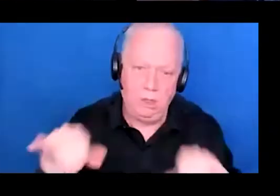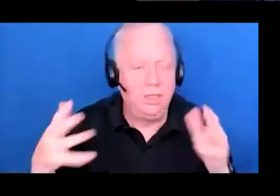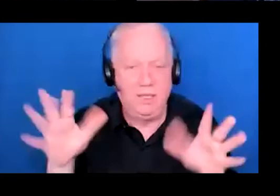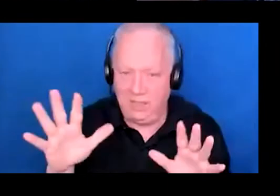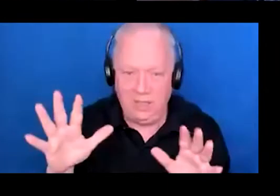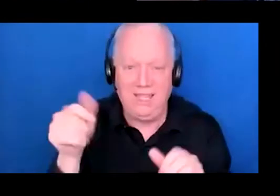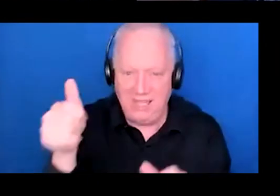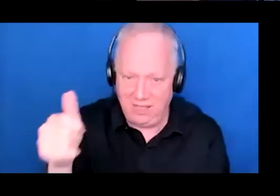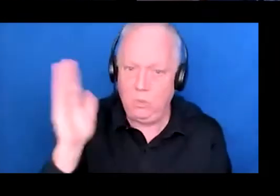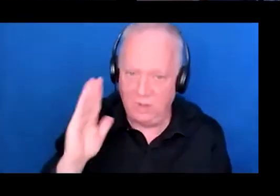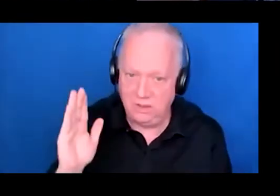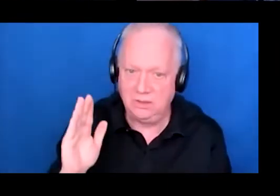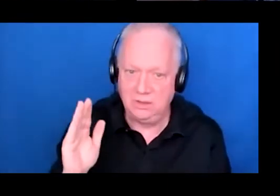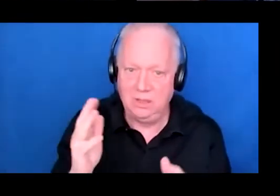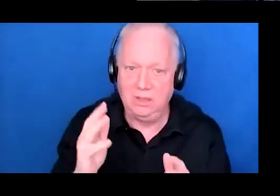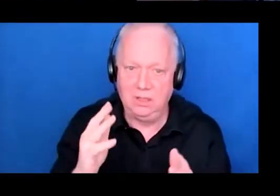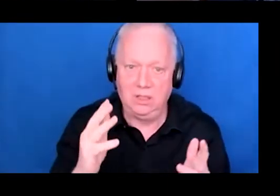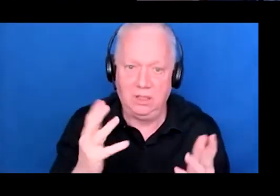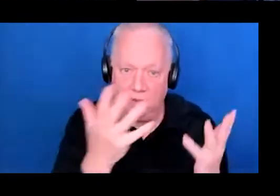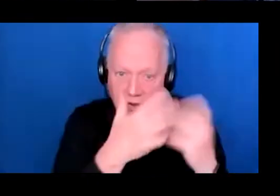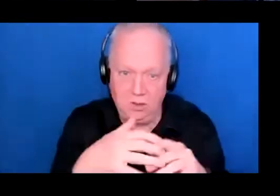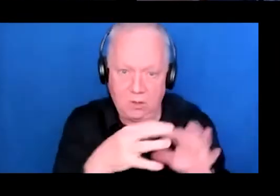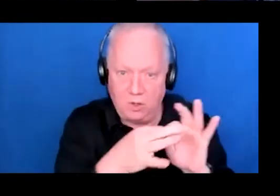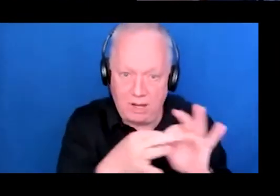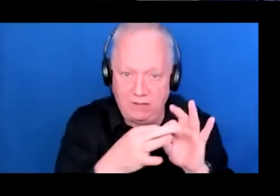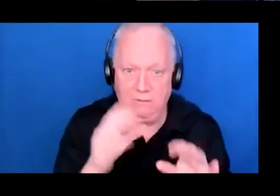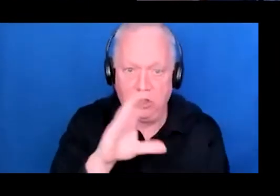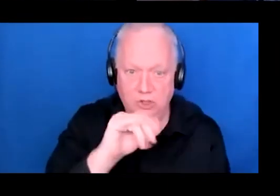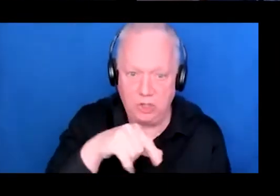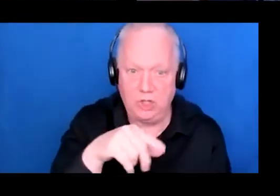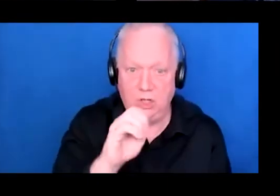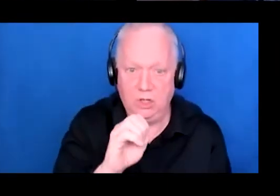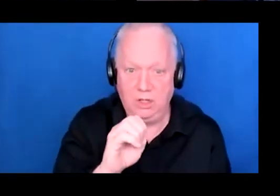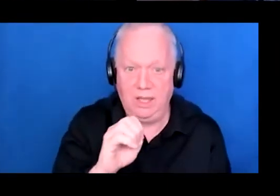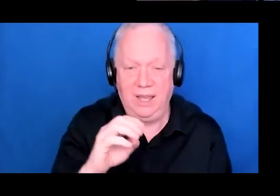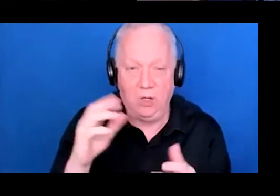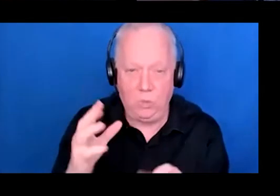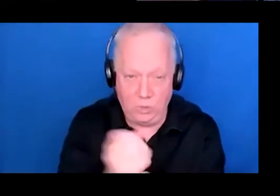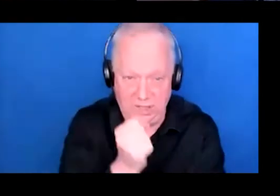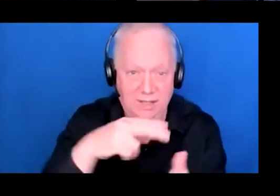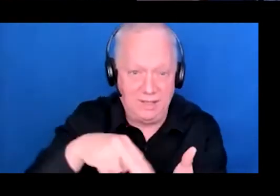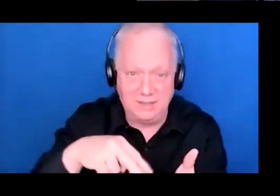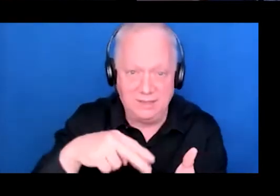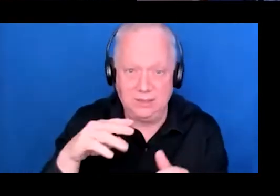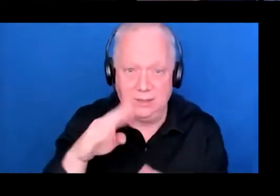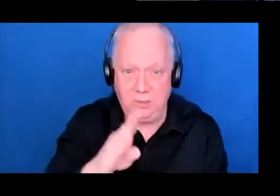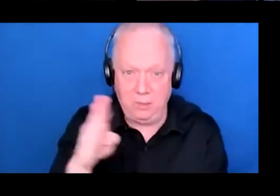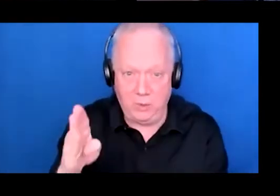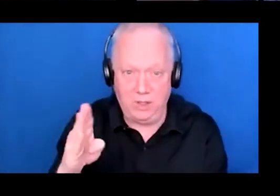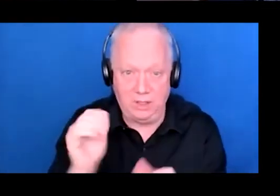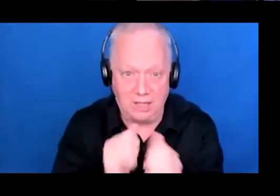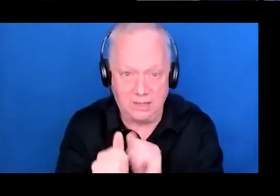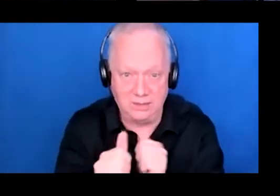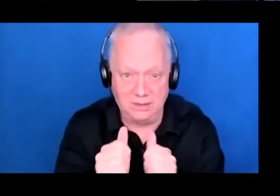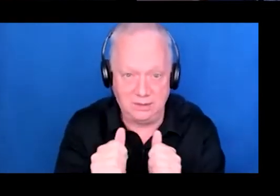he was choreographing for Cirque. He was doing this amazing dance and winning B-boy contests. And that would be